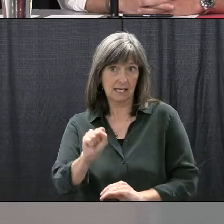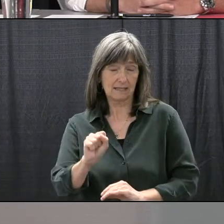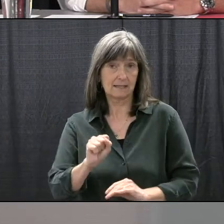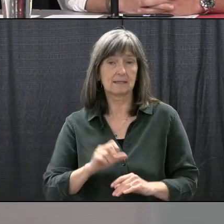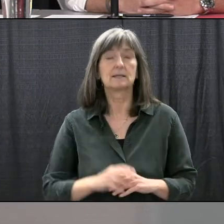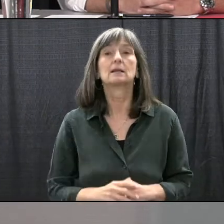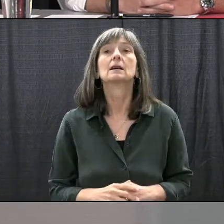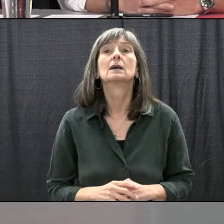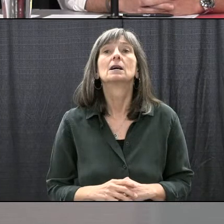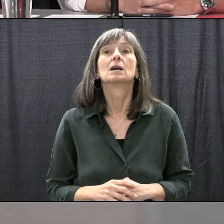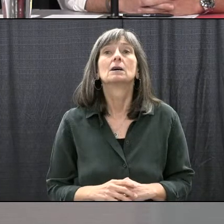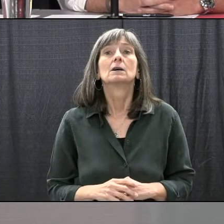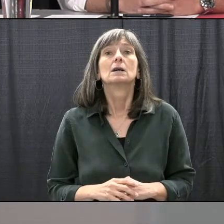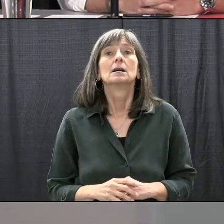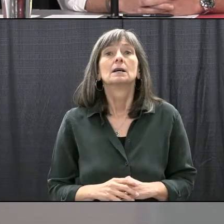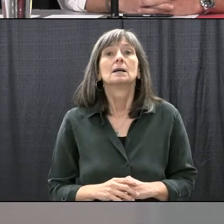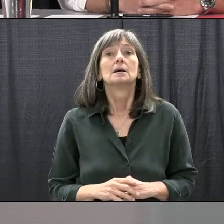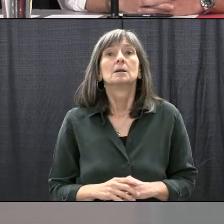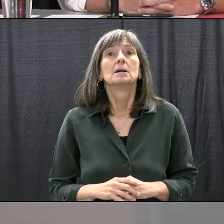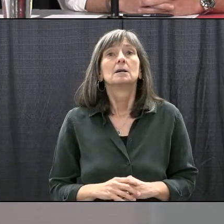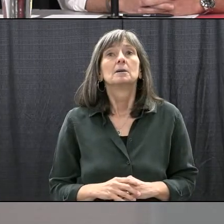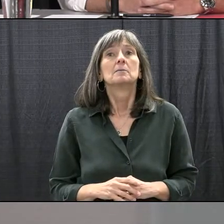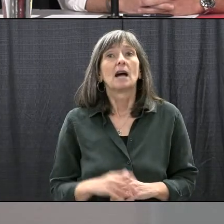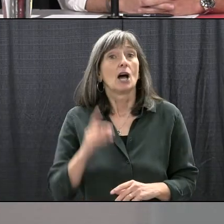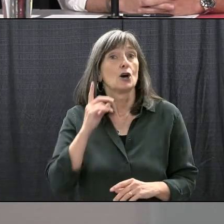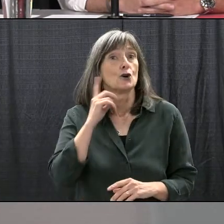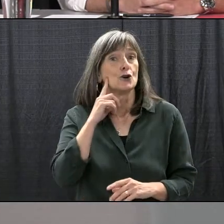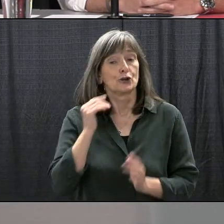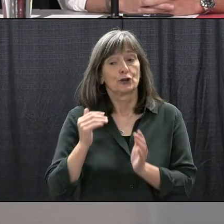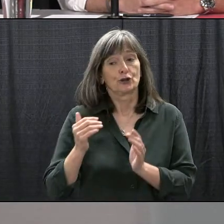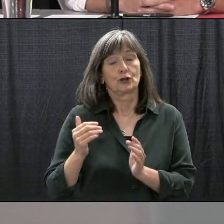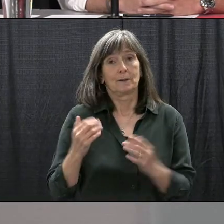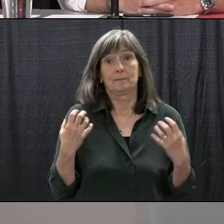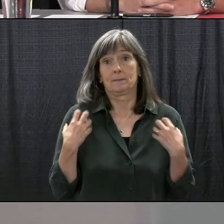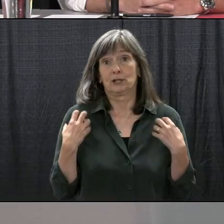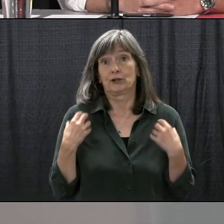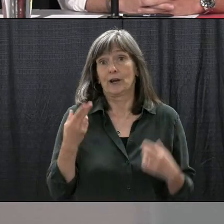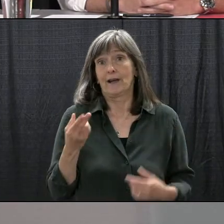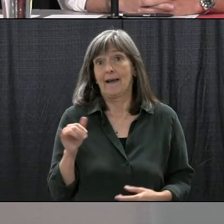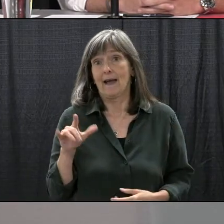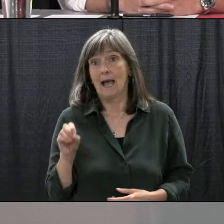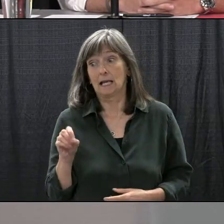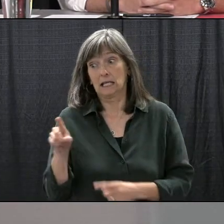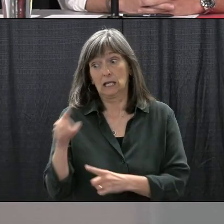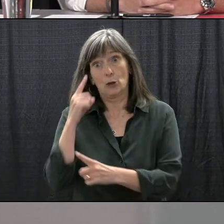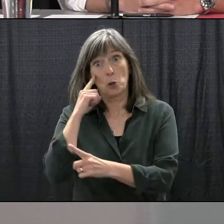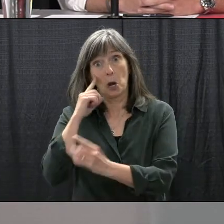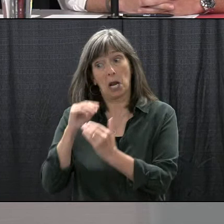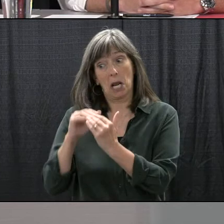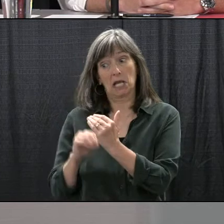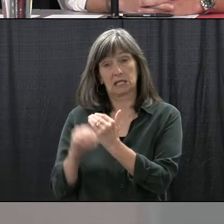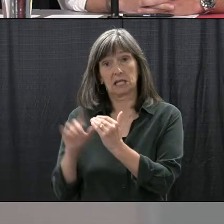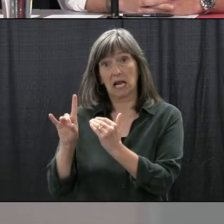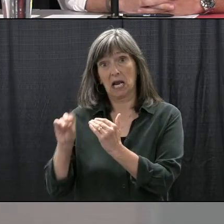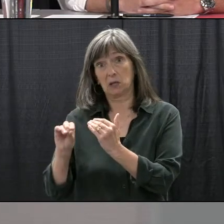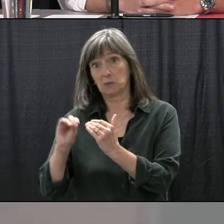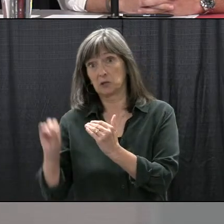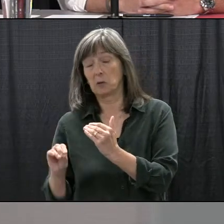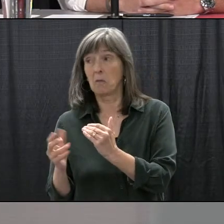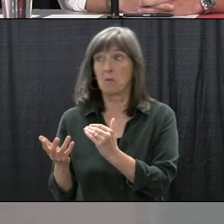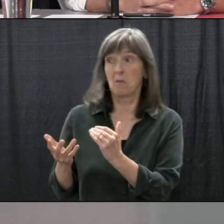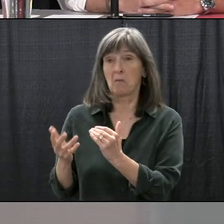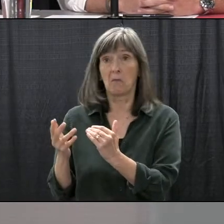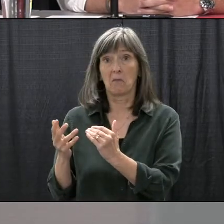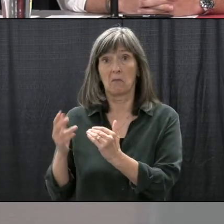who are eligible. As I just heard Dr. Hagee say, his target was less than 80%. He's delighted that